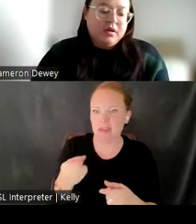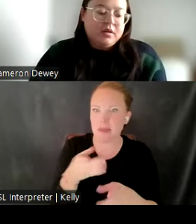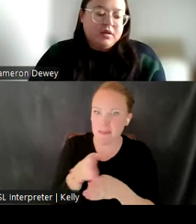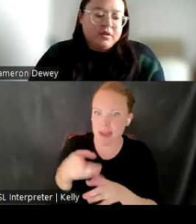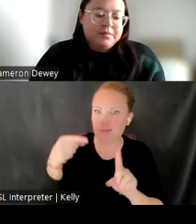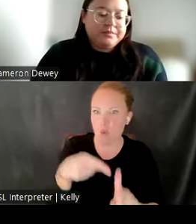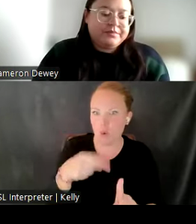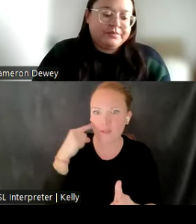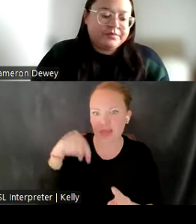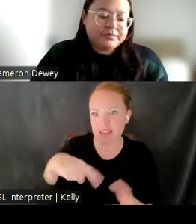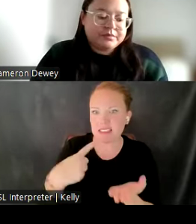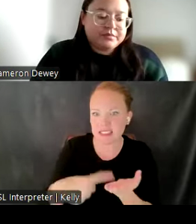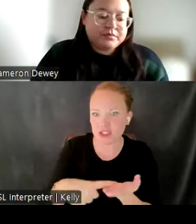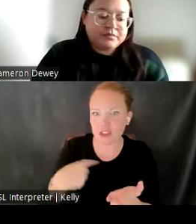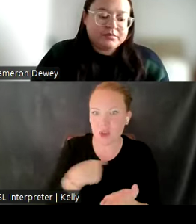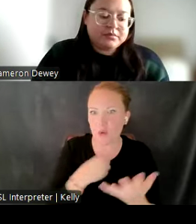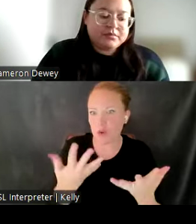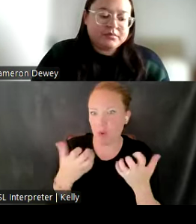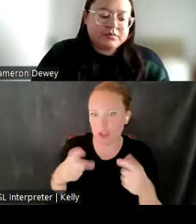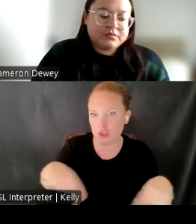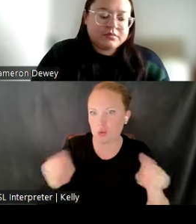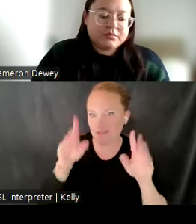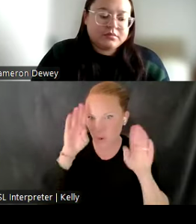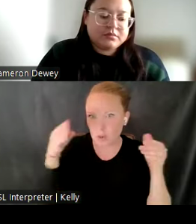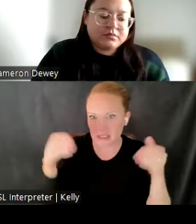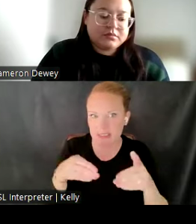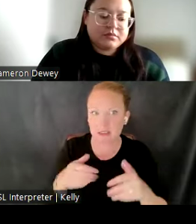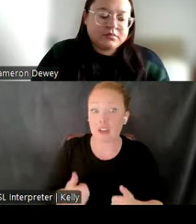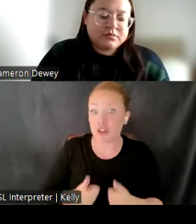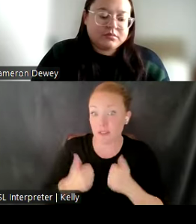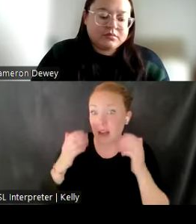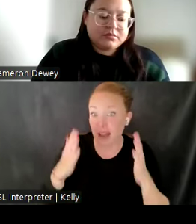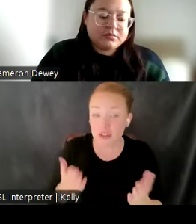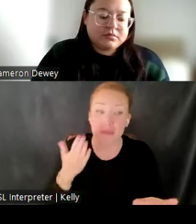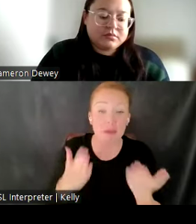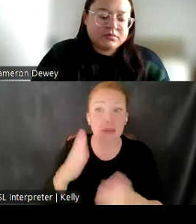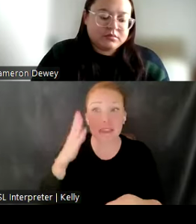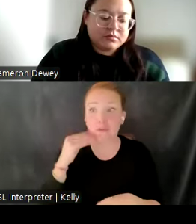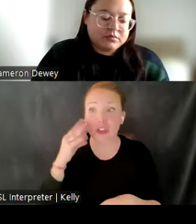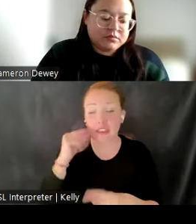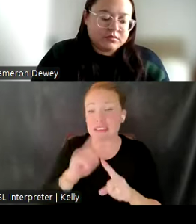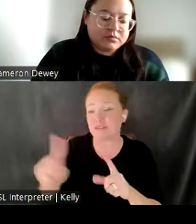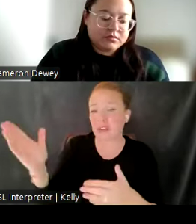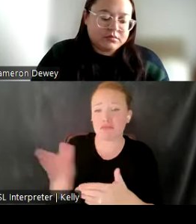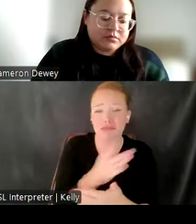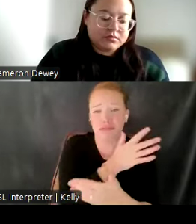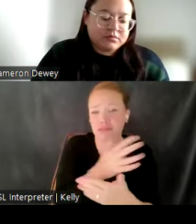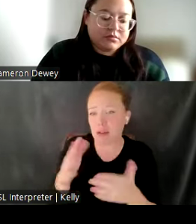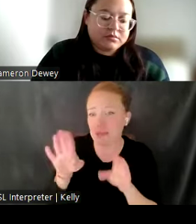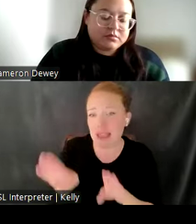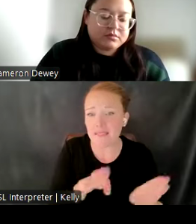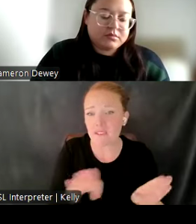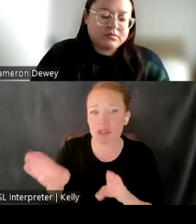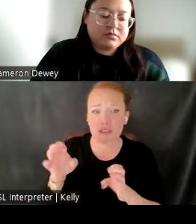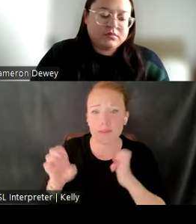that we really want you guys to focus on. Survivors obviously then may experience a wide range of behaviors and